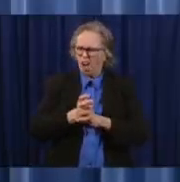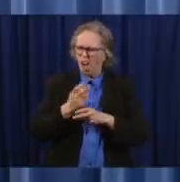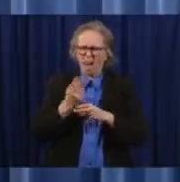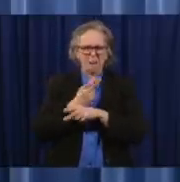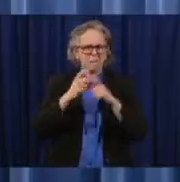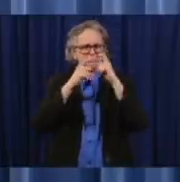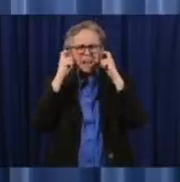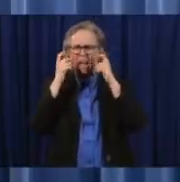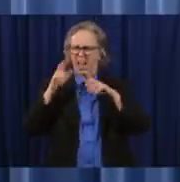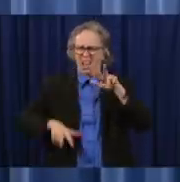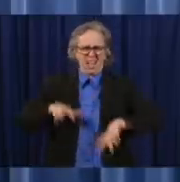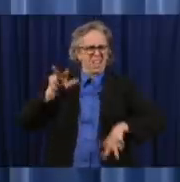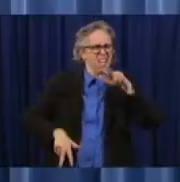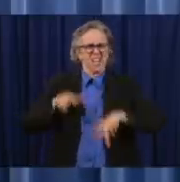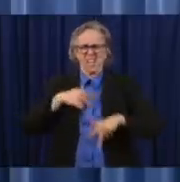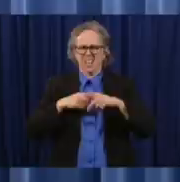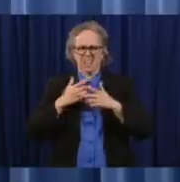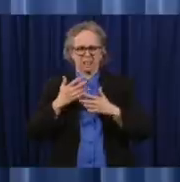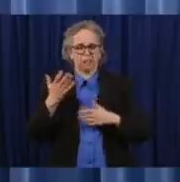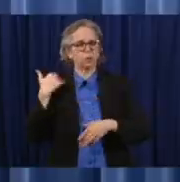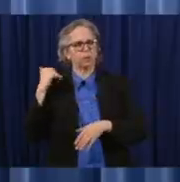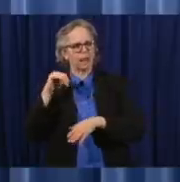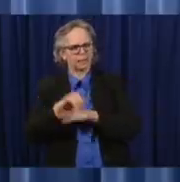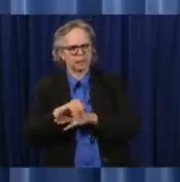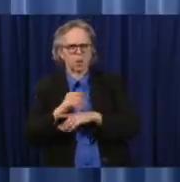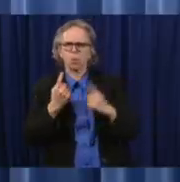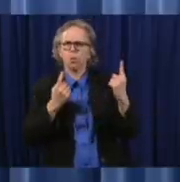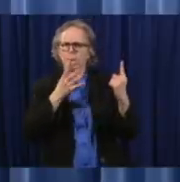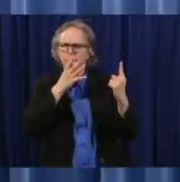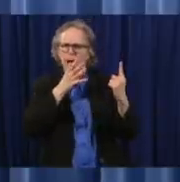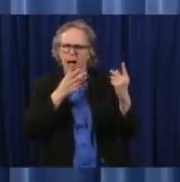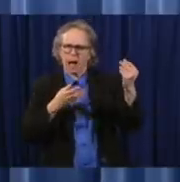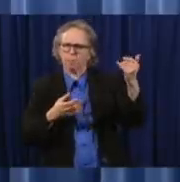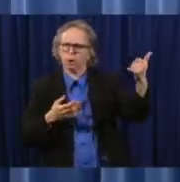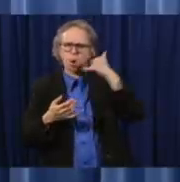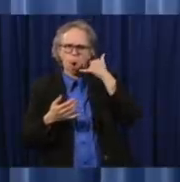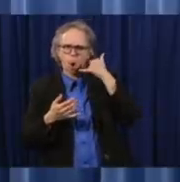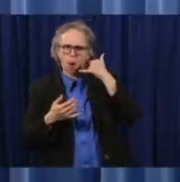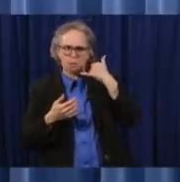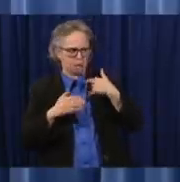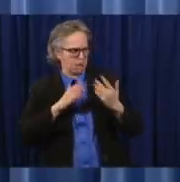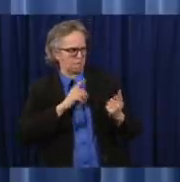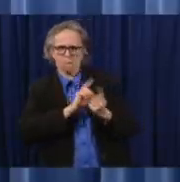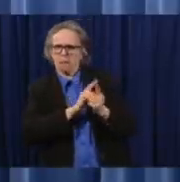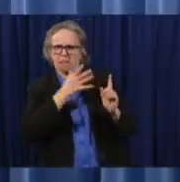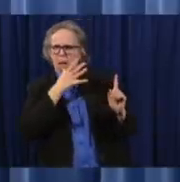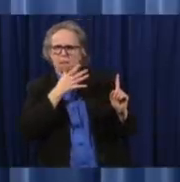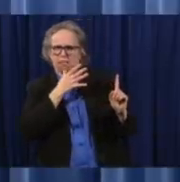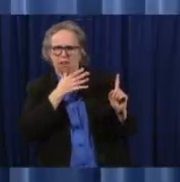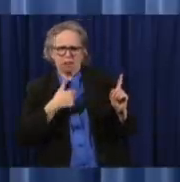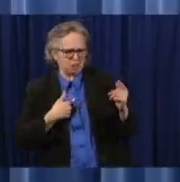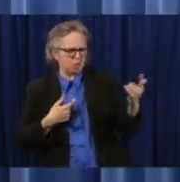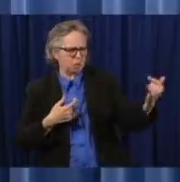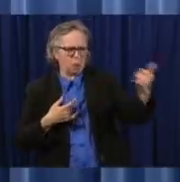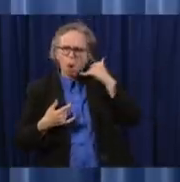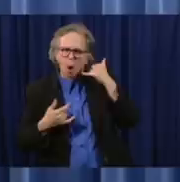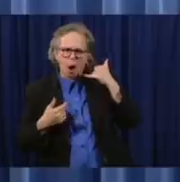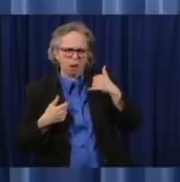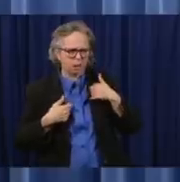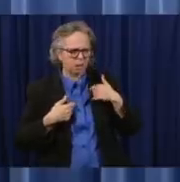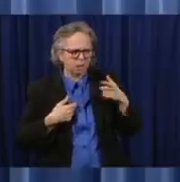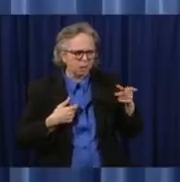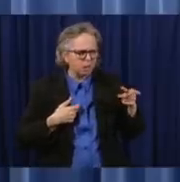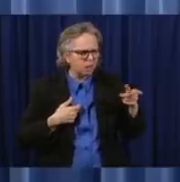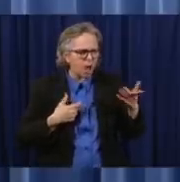last night from a mom who I did not know. And we had a great conversation.